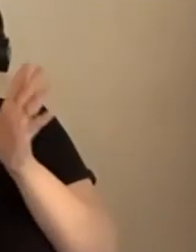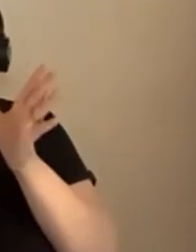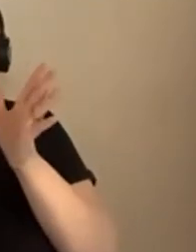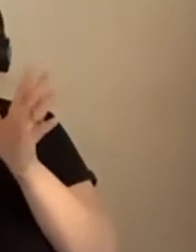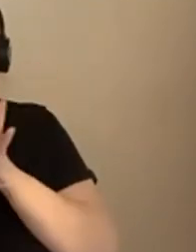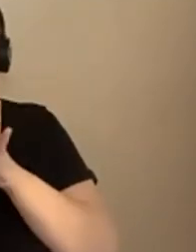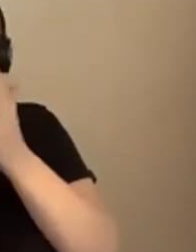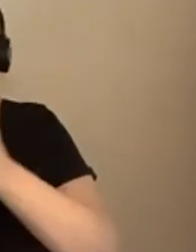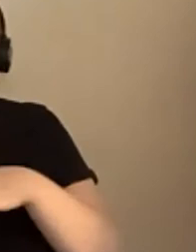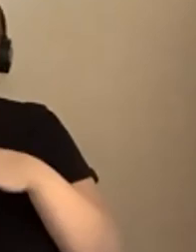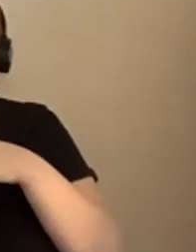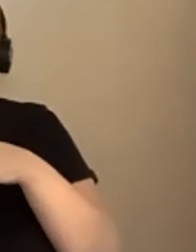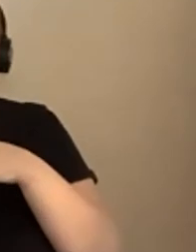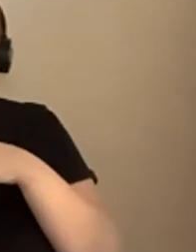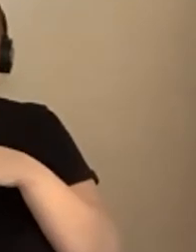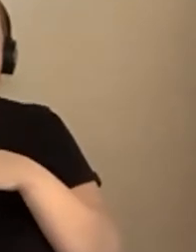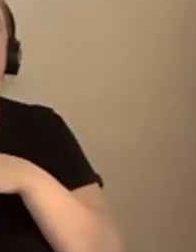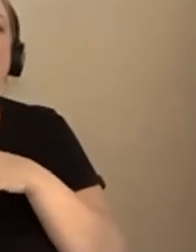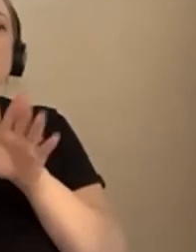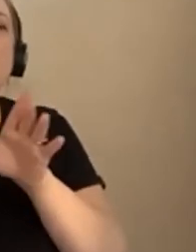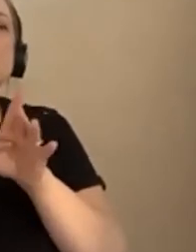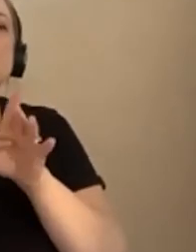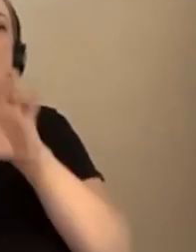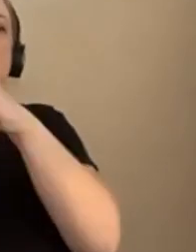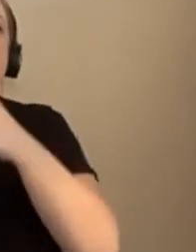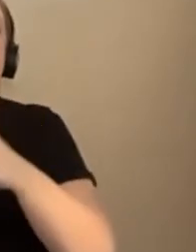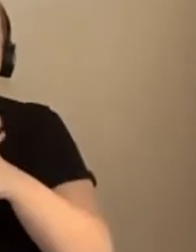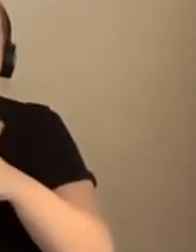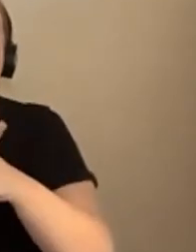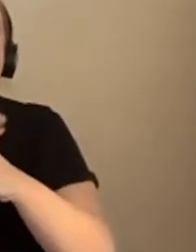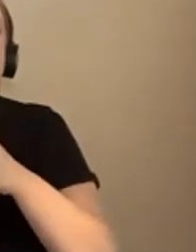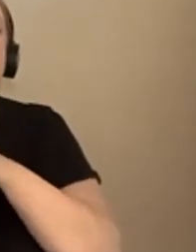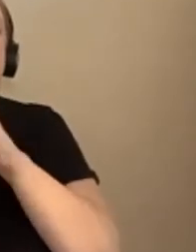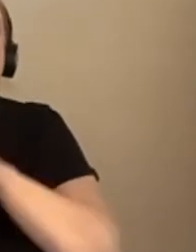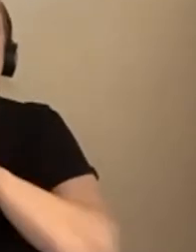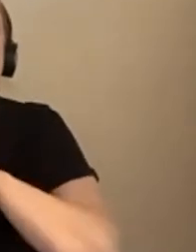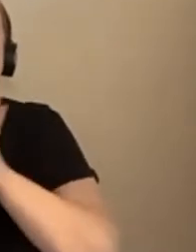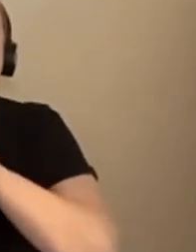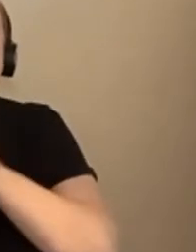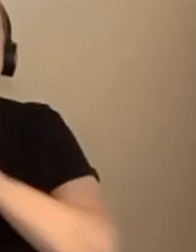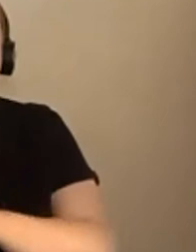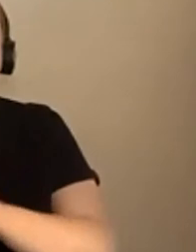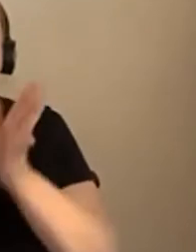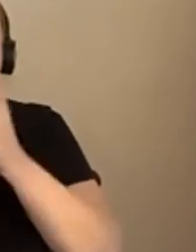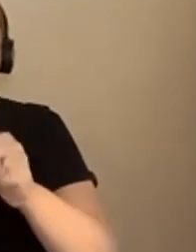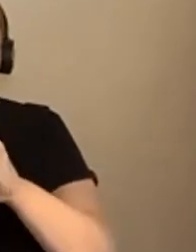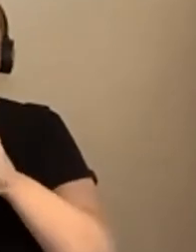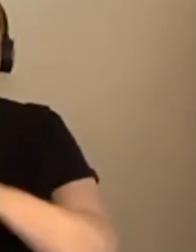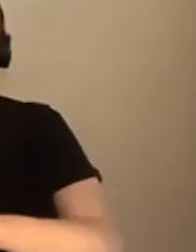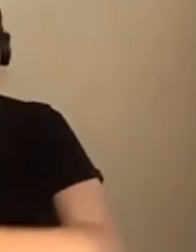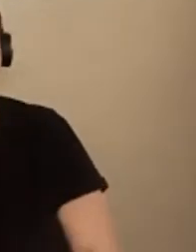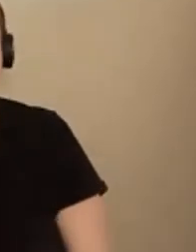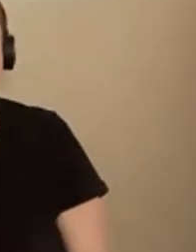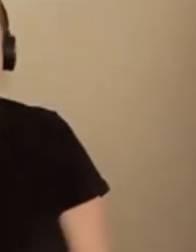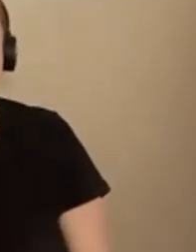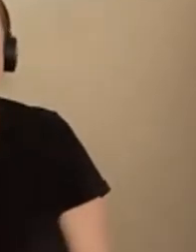be premiering at Yorkshire Sculpture Park as a special event on Sunday, the 1st of August. So that's what we've coming up. I also wanted to